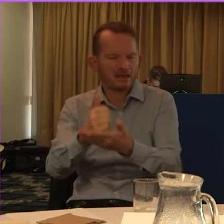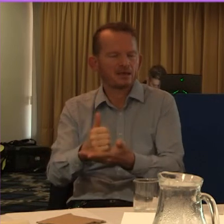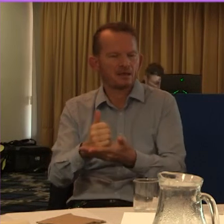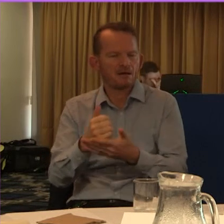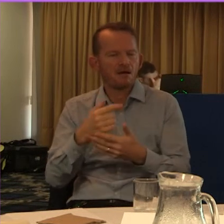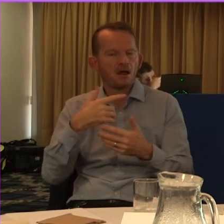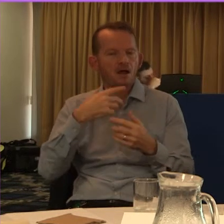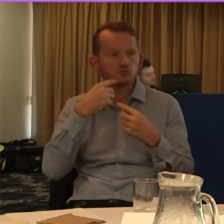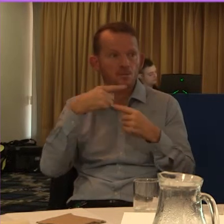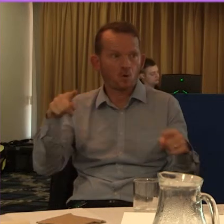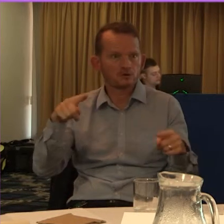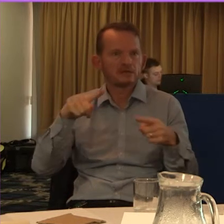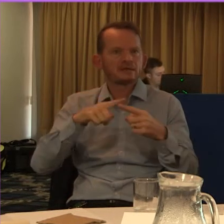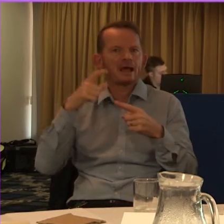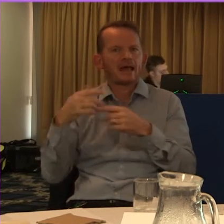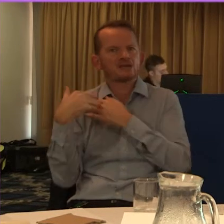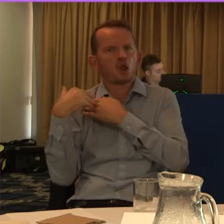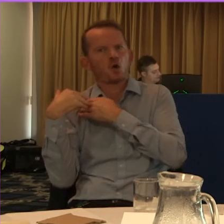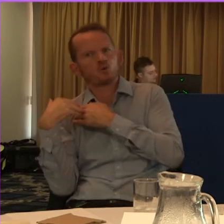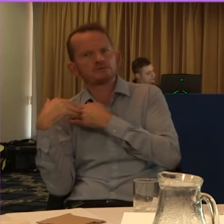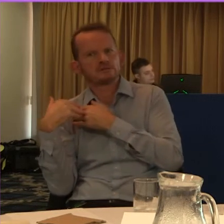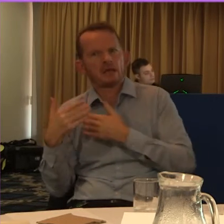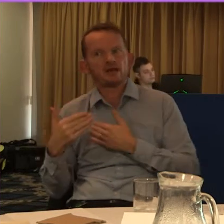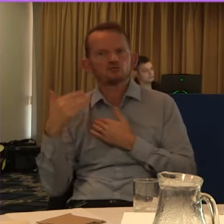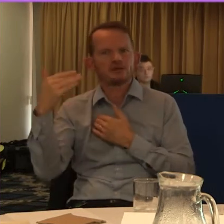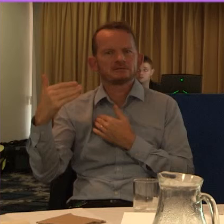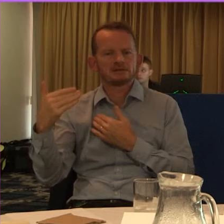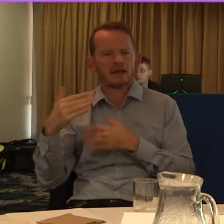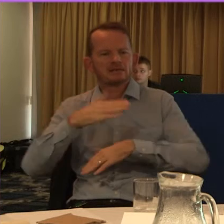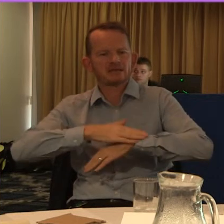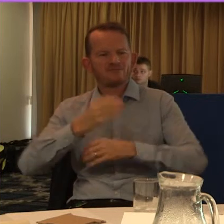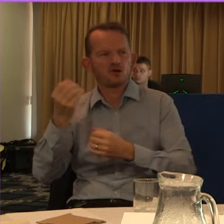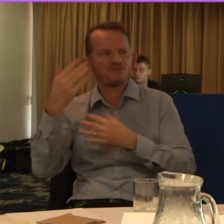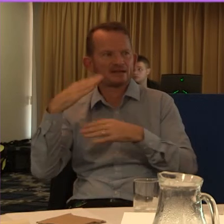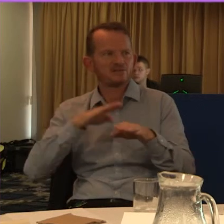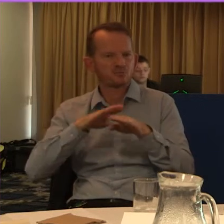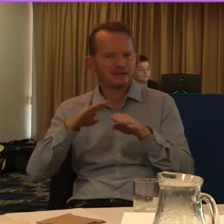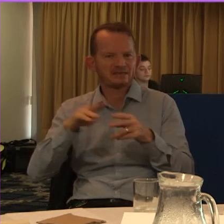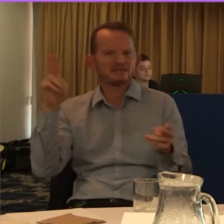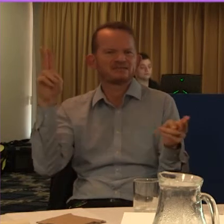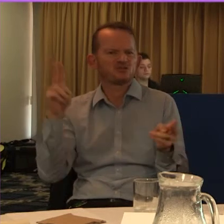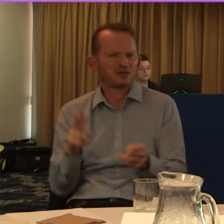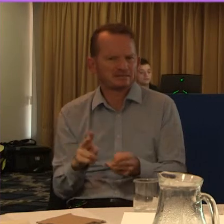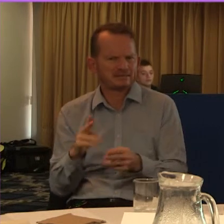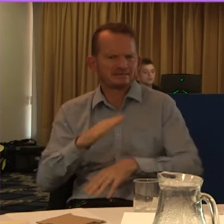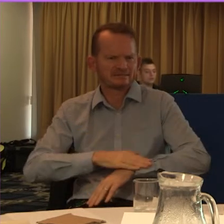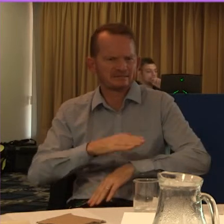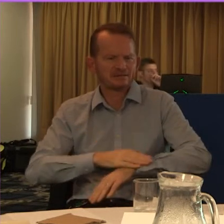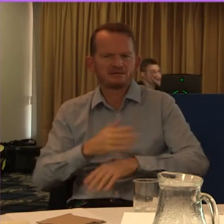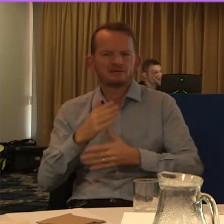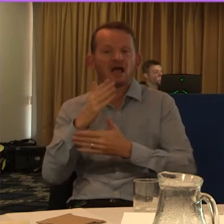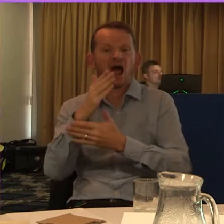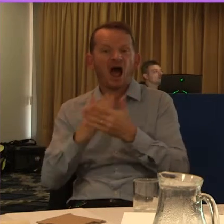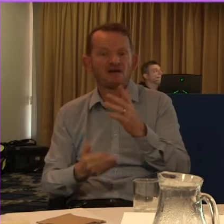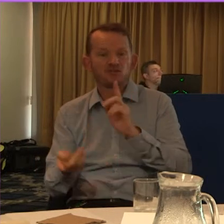for Counselling and Psychotherapy reported that caseloads were increasing and time for reflective practice decreasing, and over half